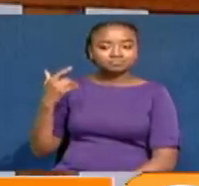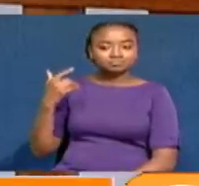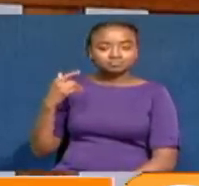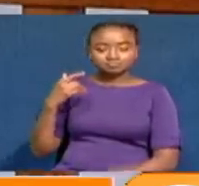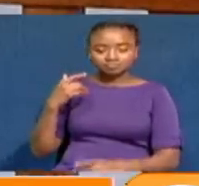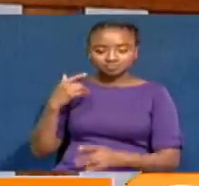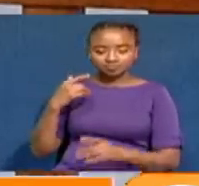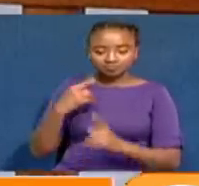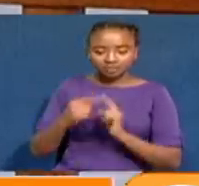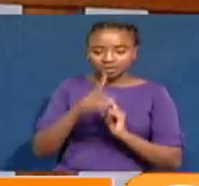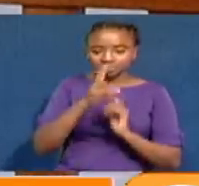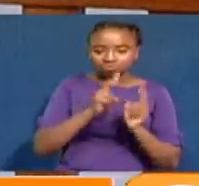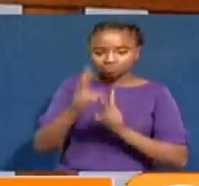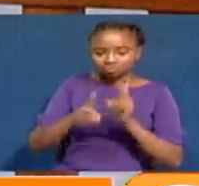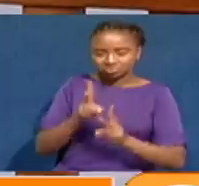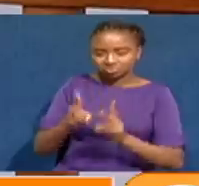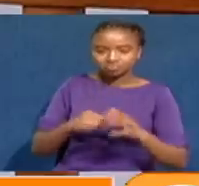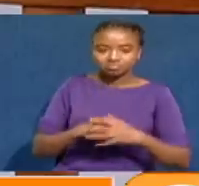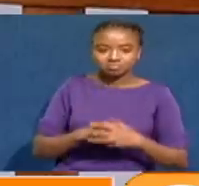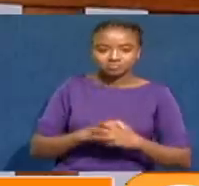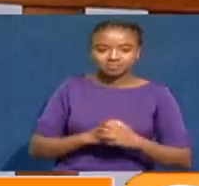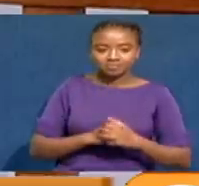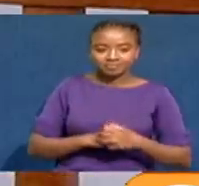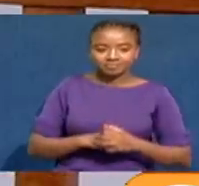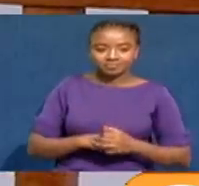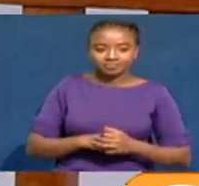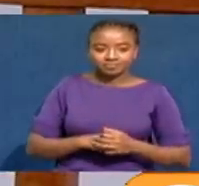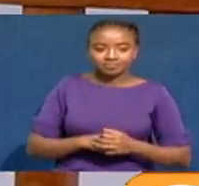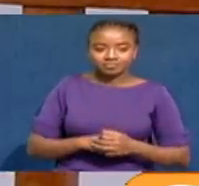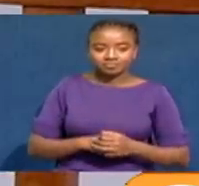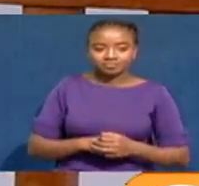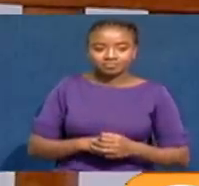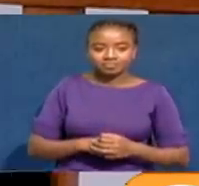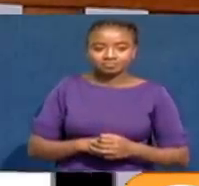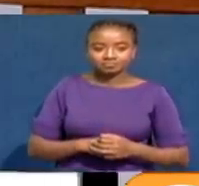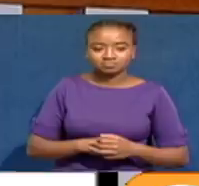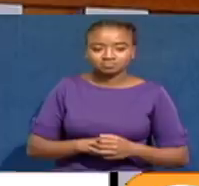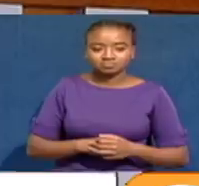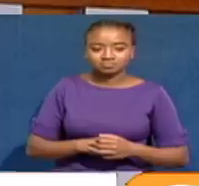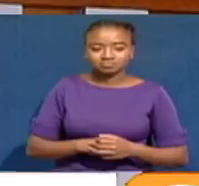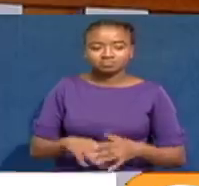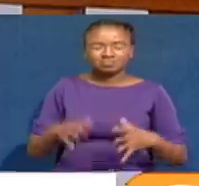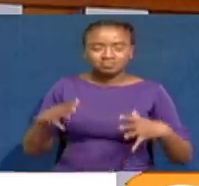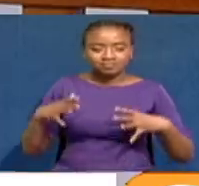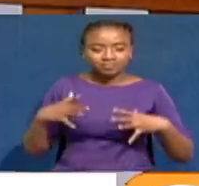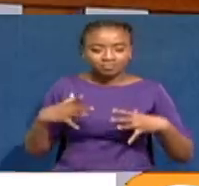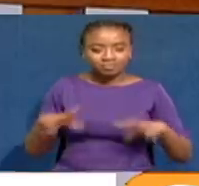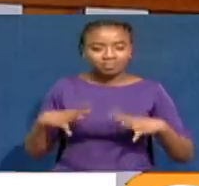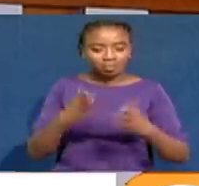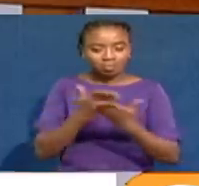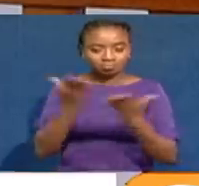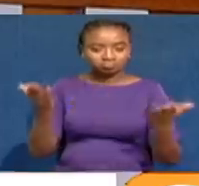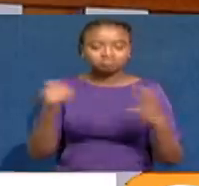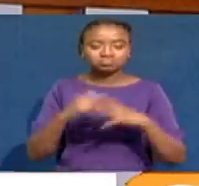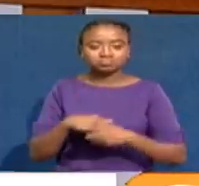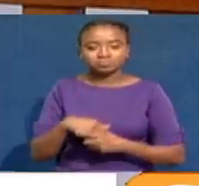2022 season, starting now, because we are actually on the countdown, people will be able to